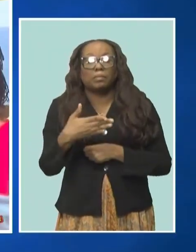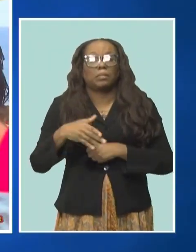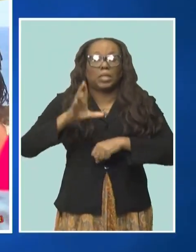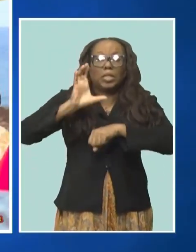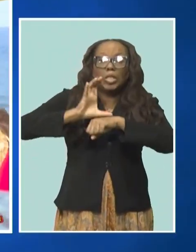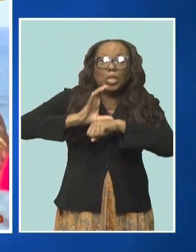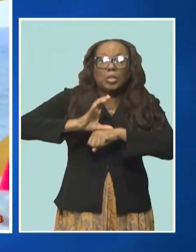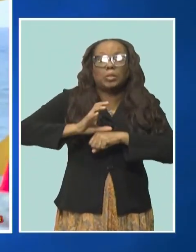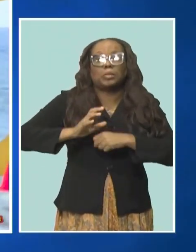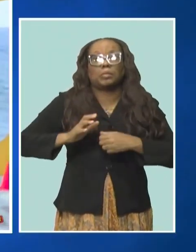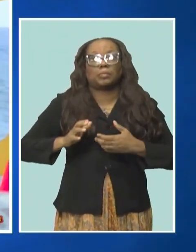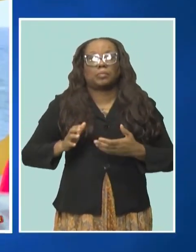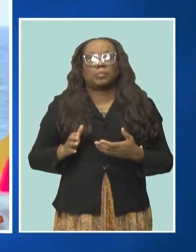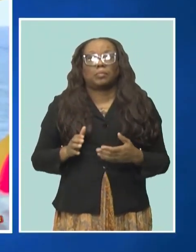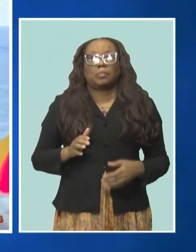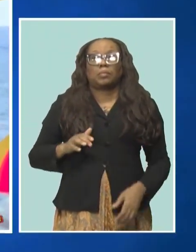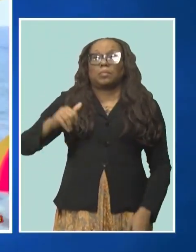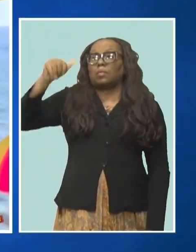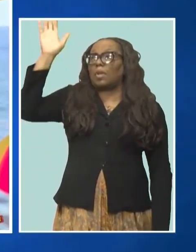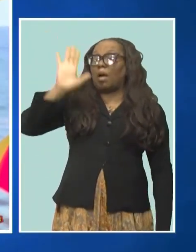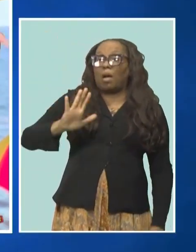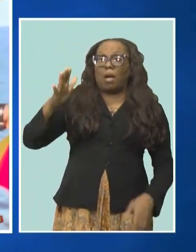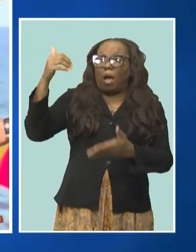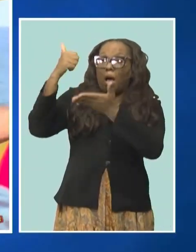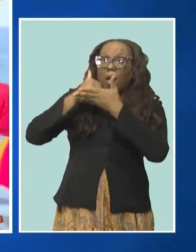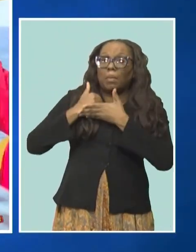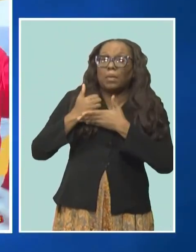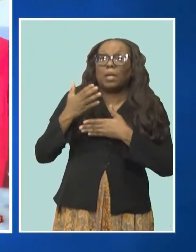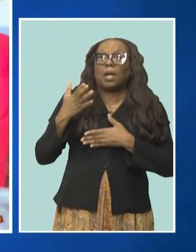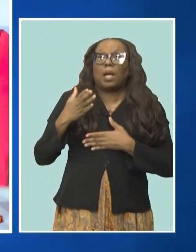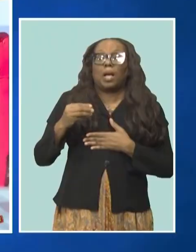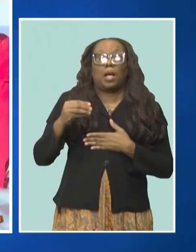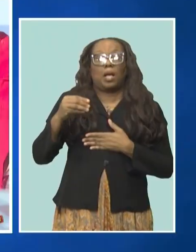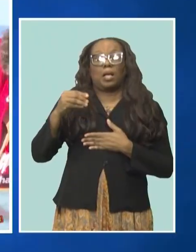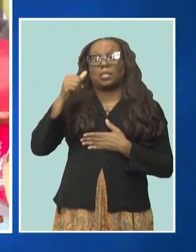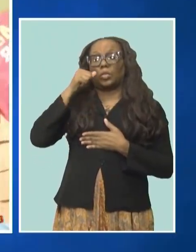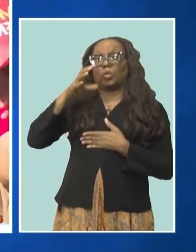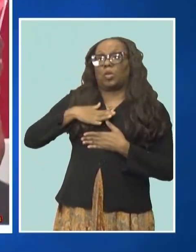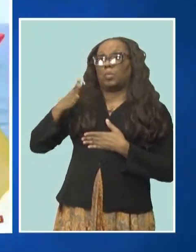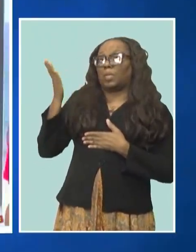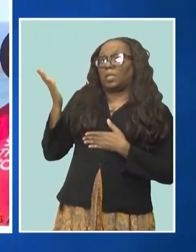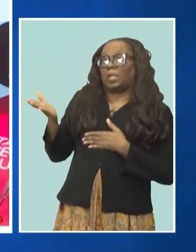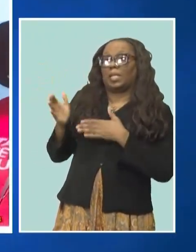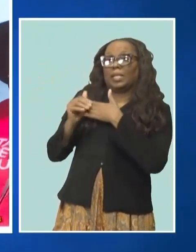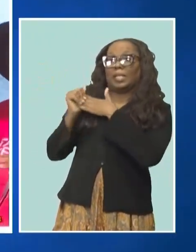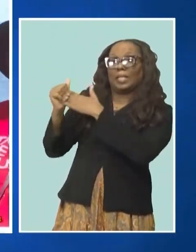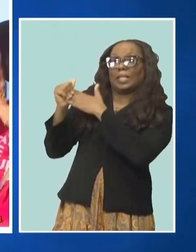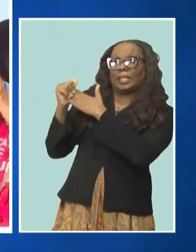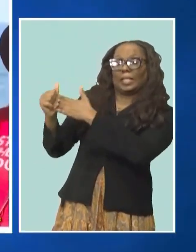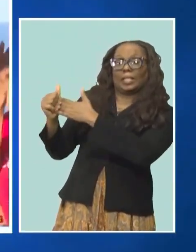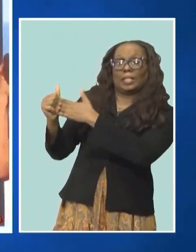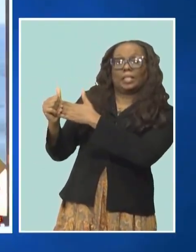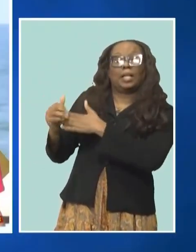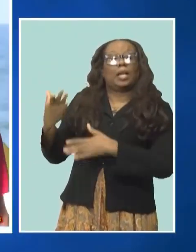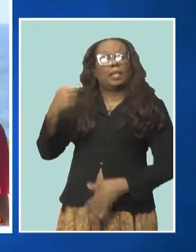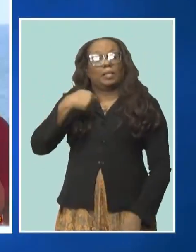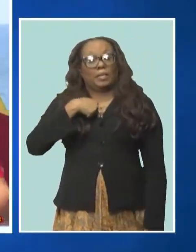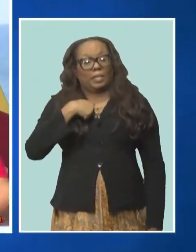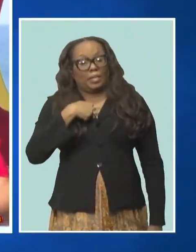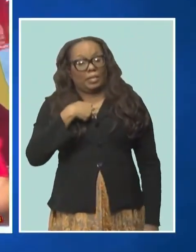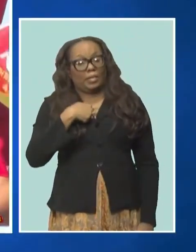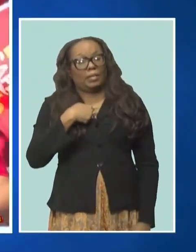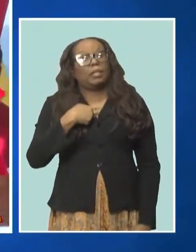everything. And with God's help, with this lady as the leader of the Labour Party in this country, and with me as your member of